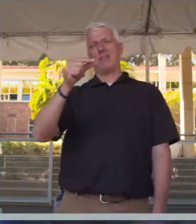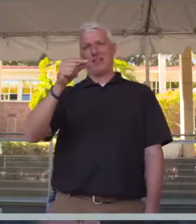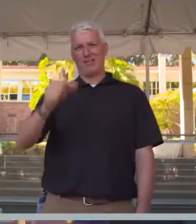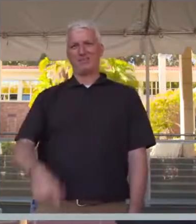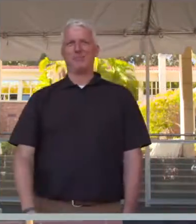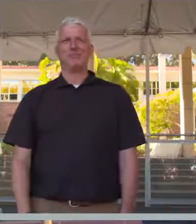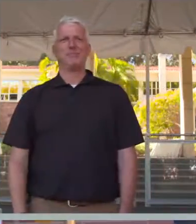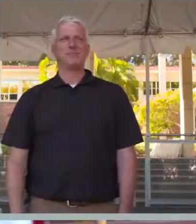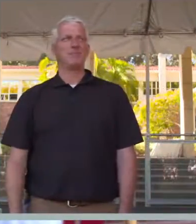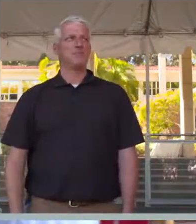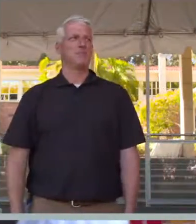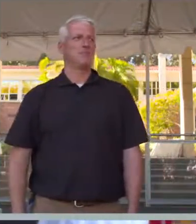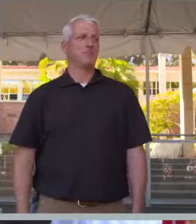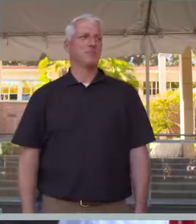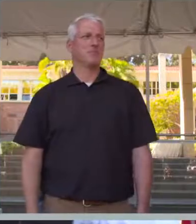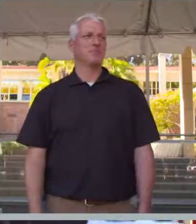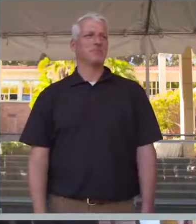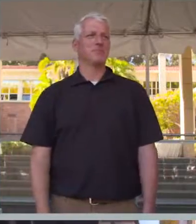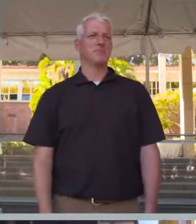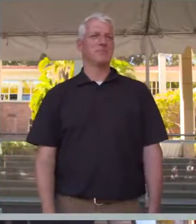Samanda Hu.